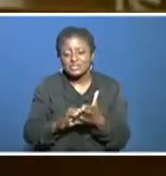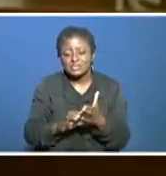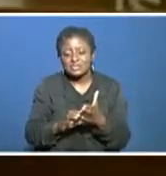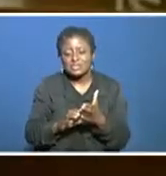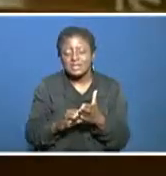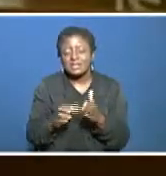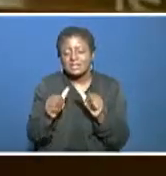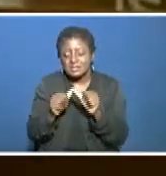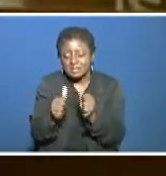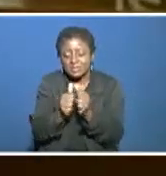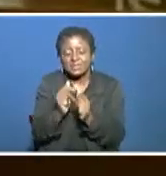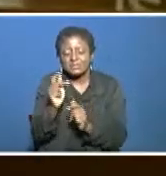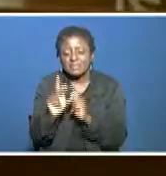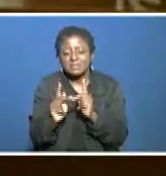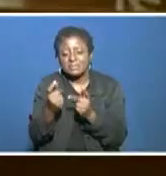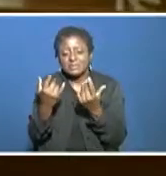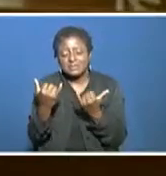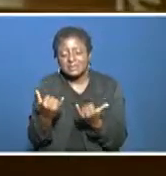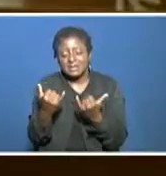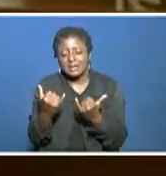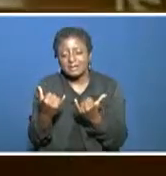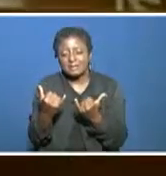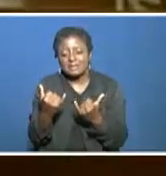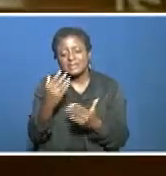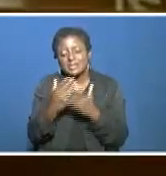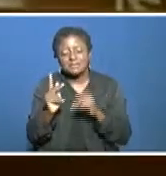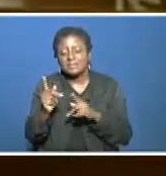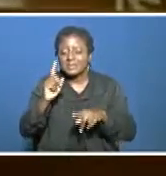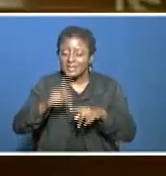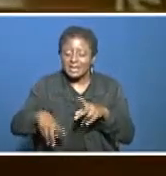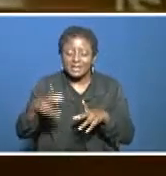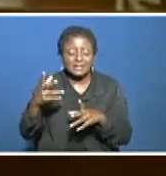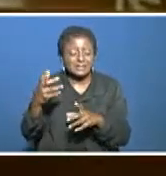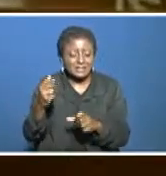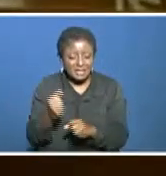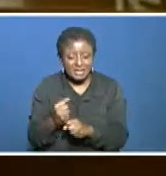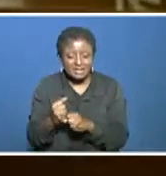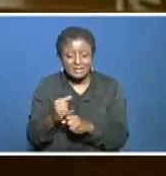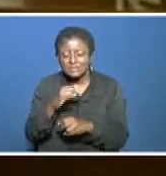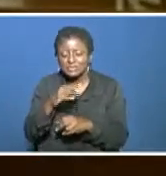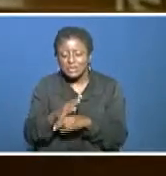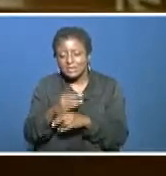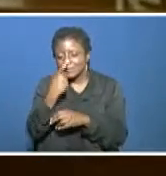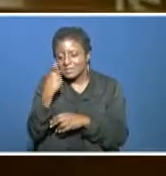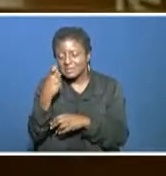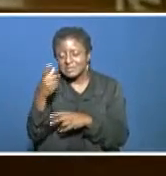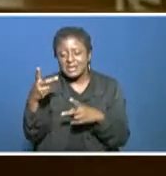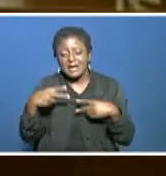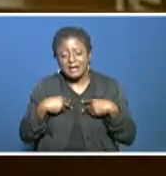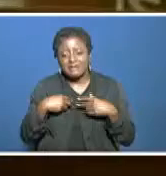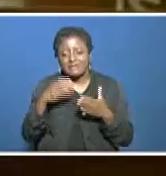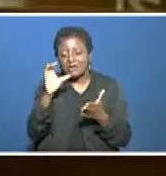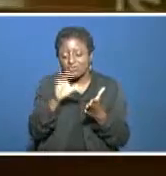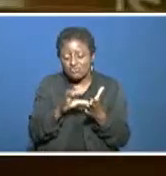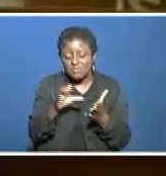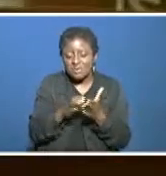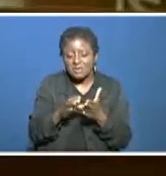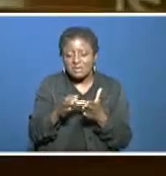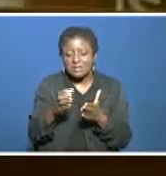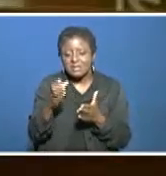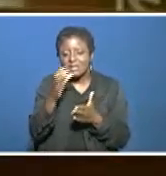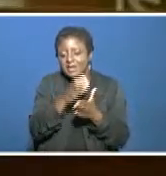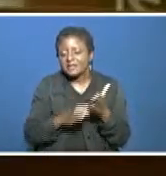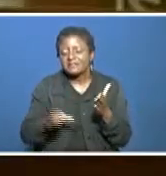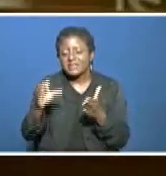cannot get certain jobs because they have a criminal conviction. Monroe admitted, though, that what